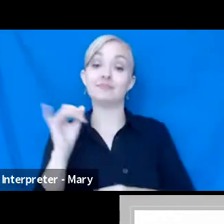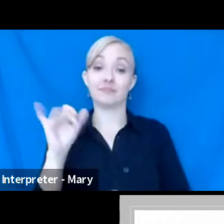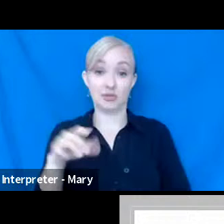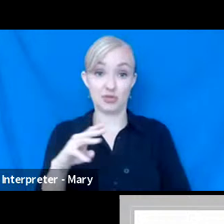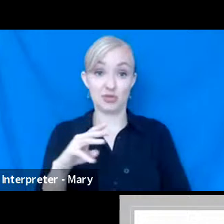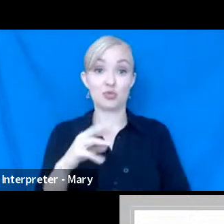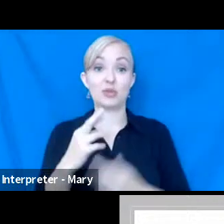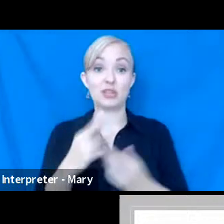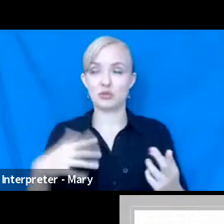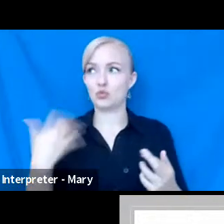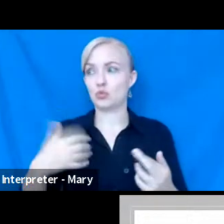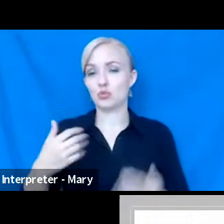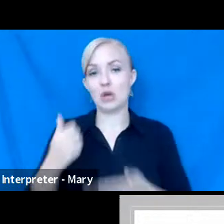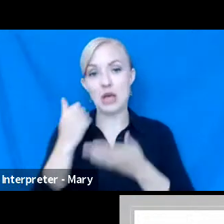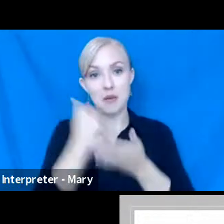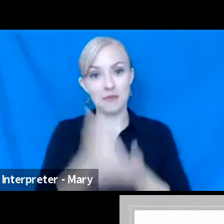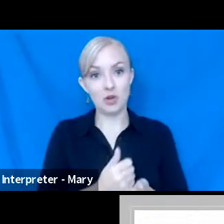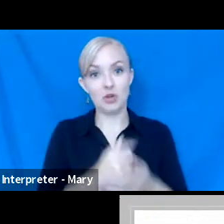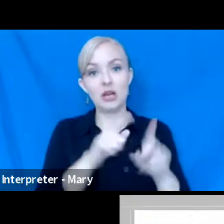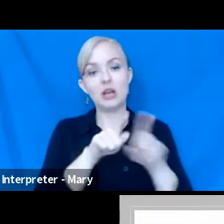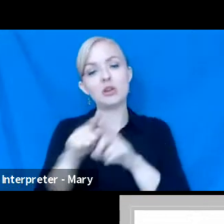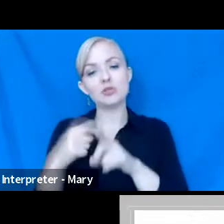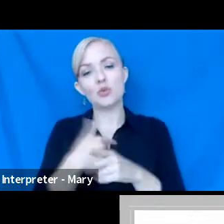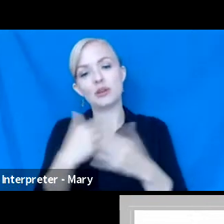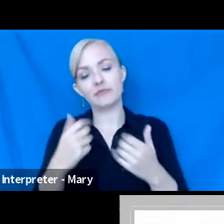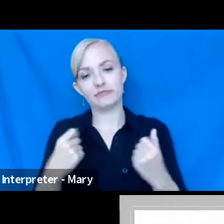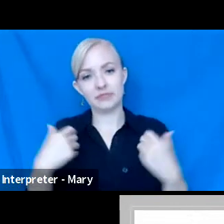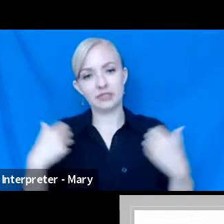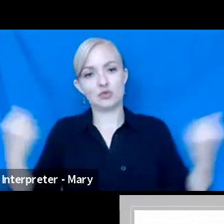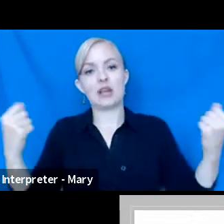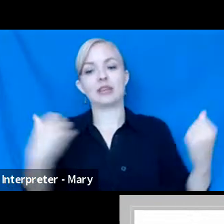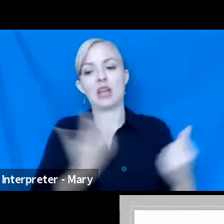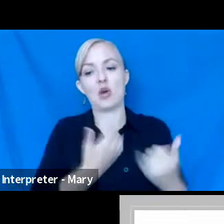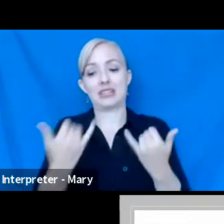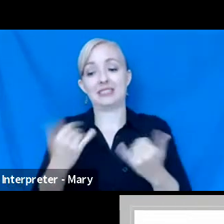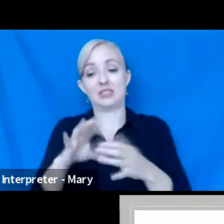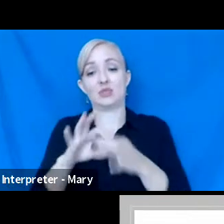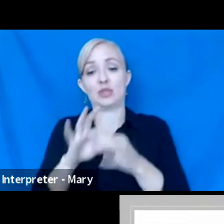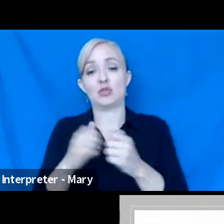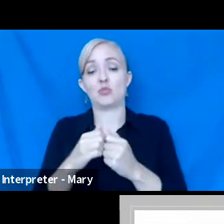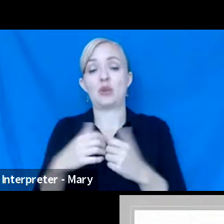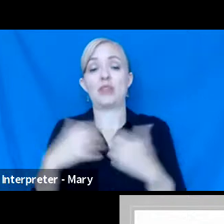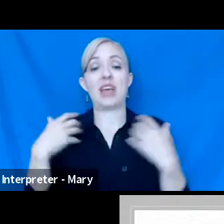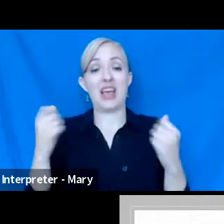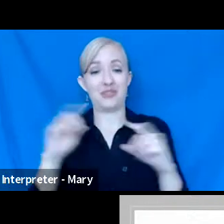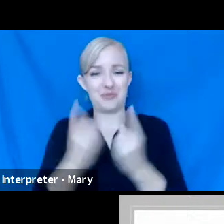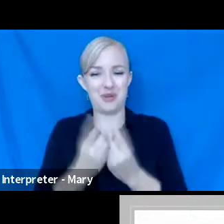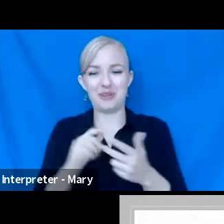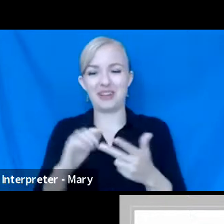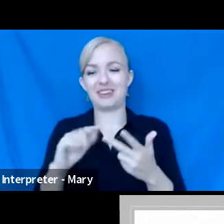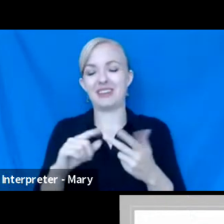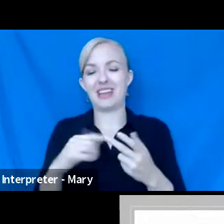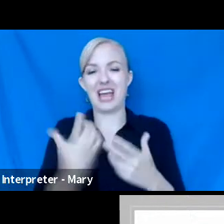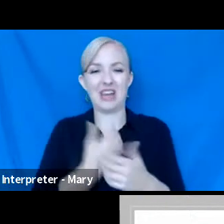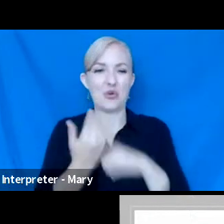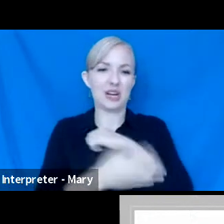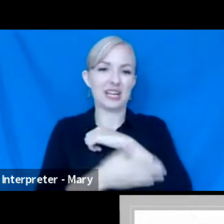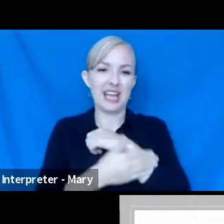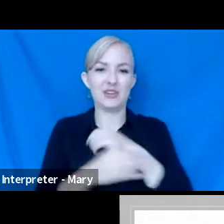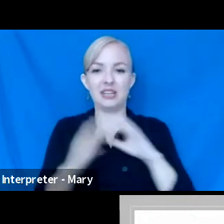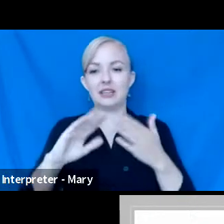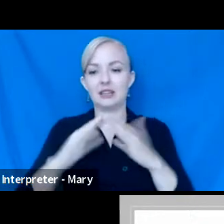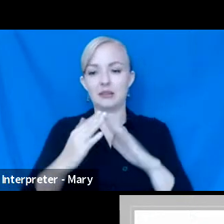very helpful. And of course, we've strengthened the existing relationship we had with our health department, our county's community action